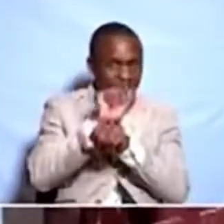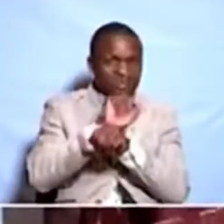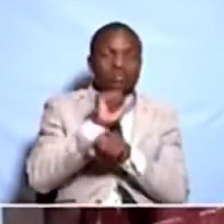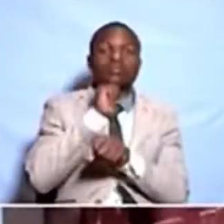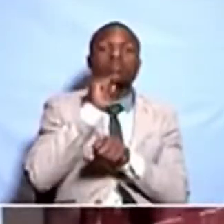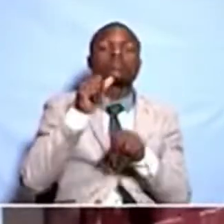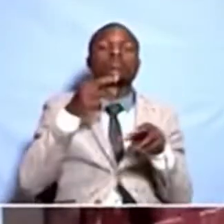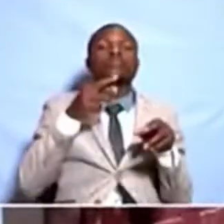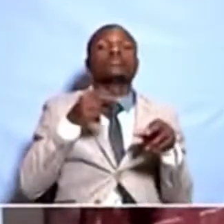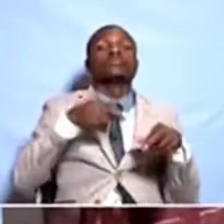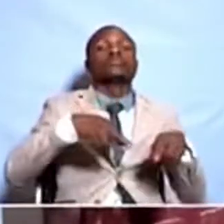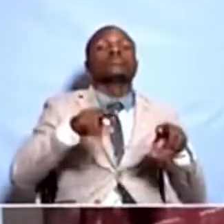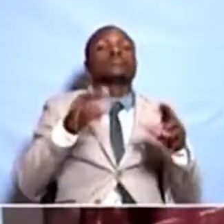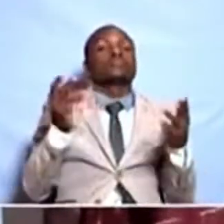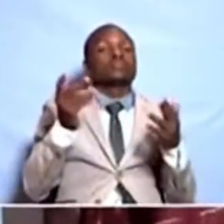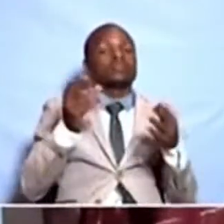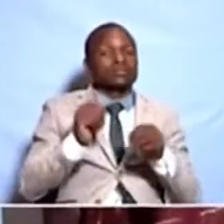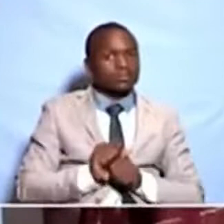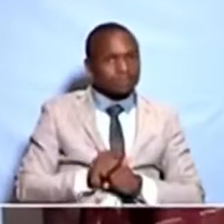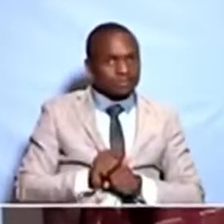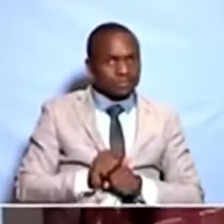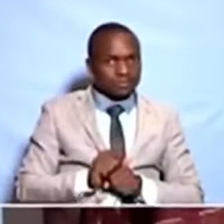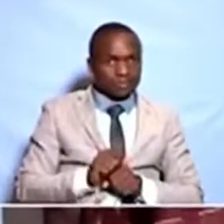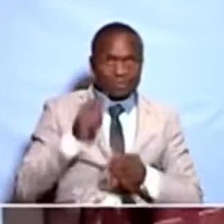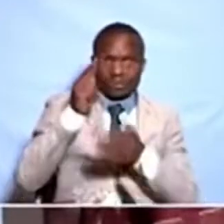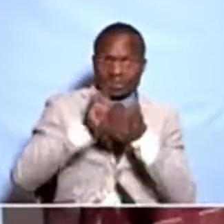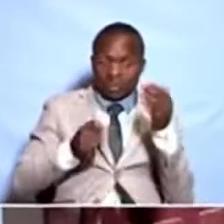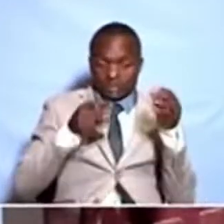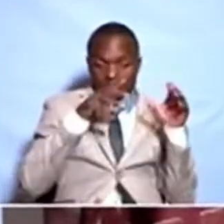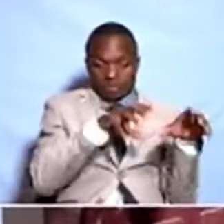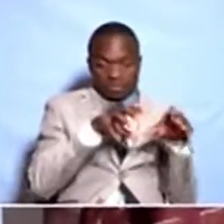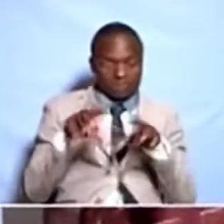road. Simply, what you would do is